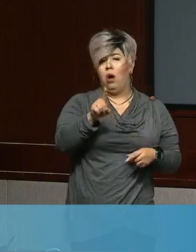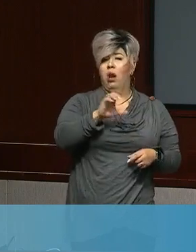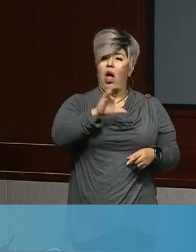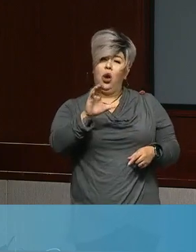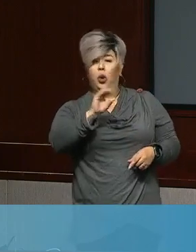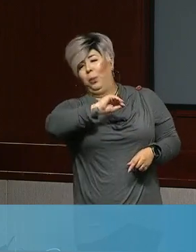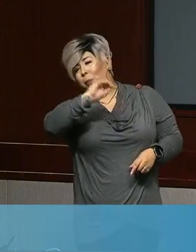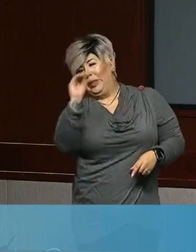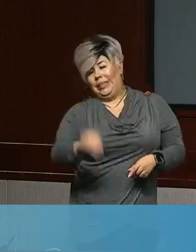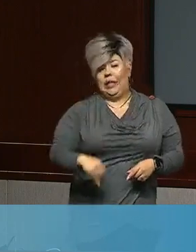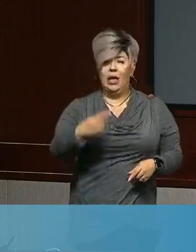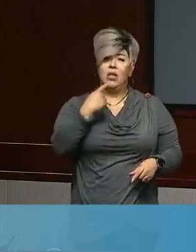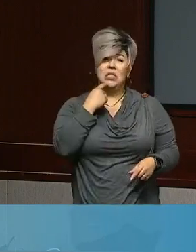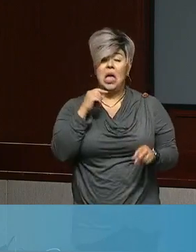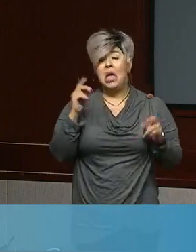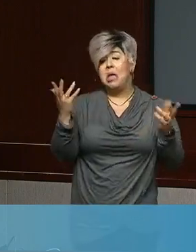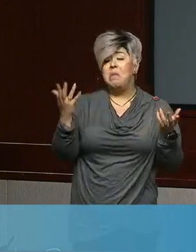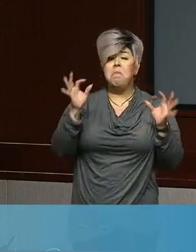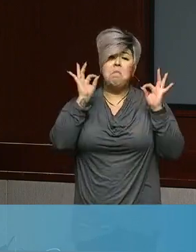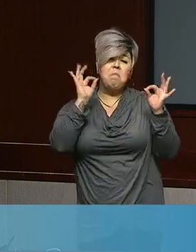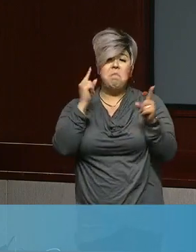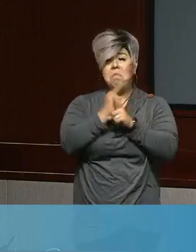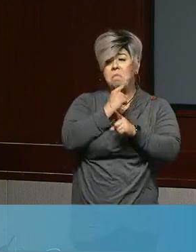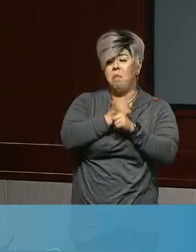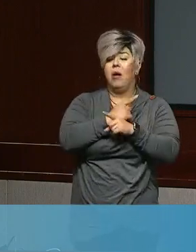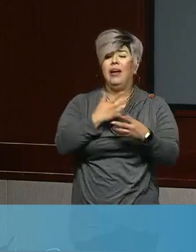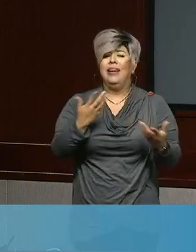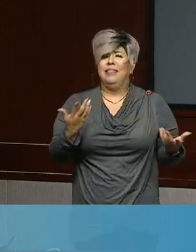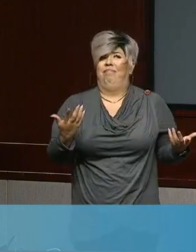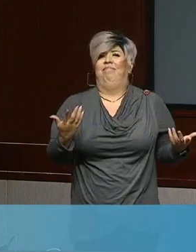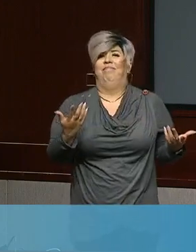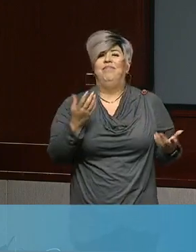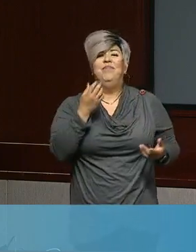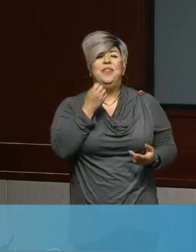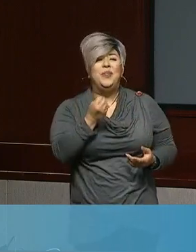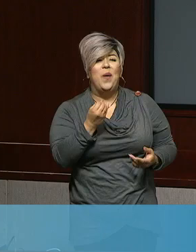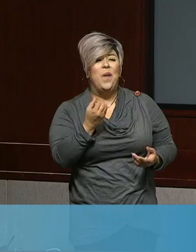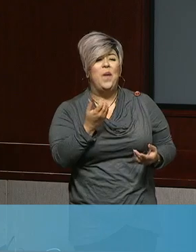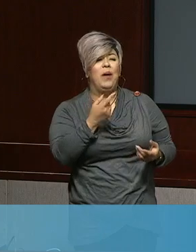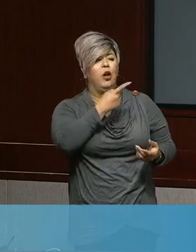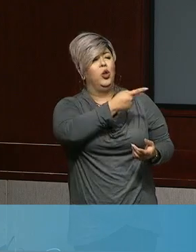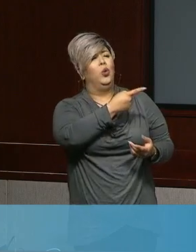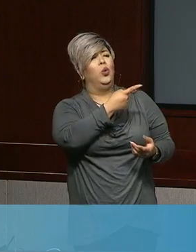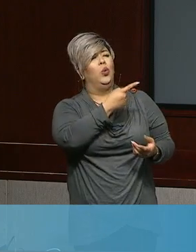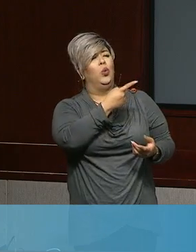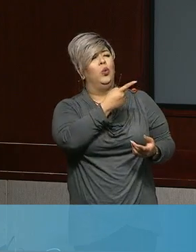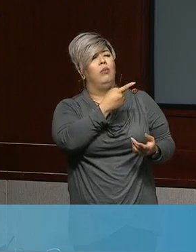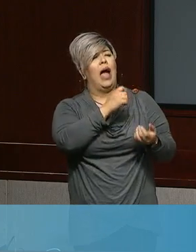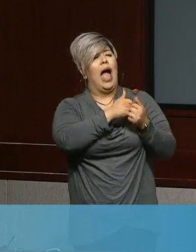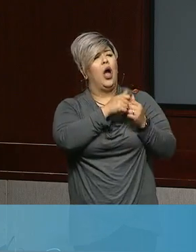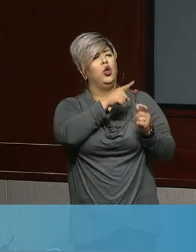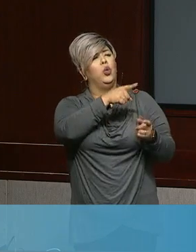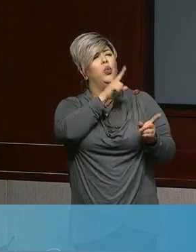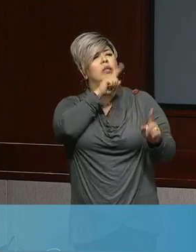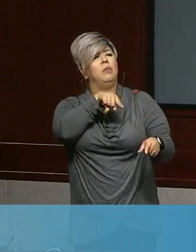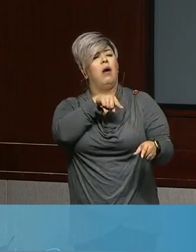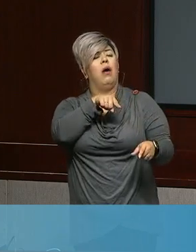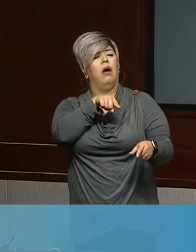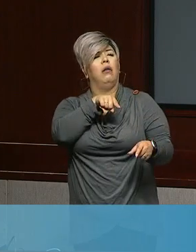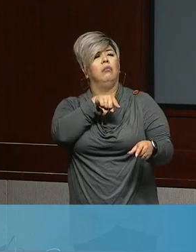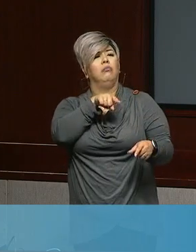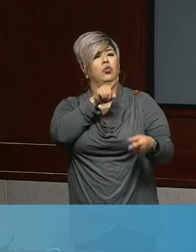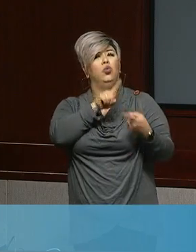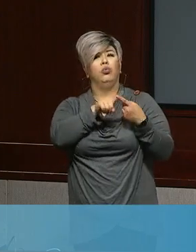we aren't double counting people. I guess, what is your response to the businesses that say, why are we still on the monitoring list